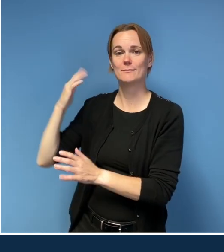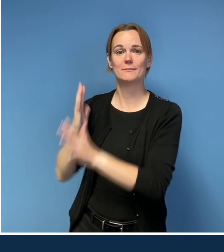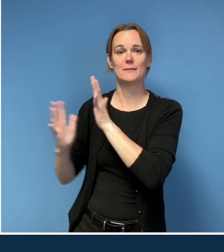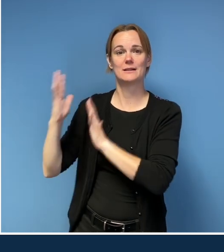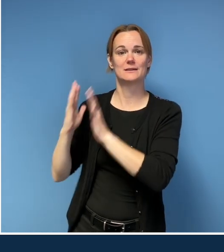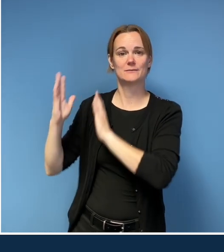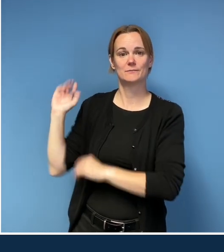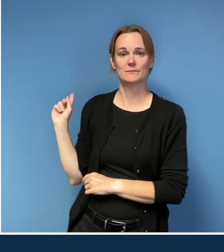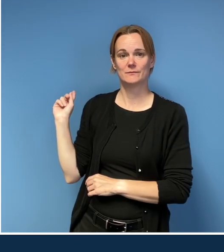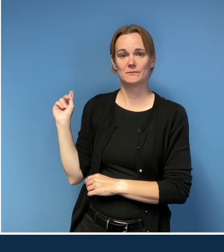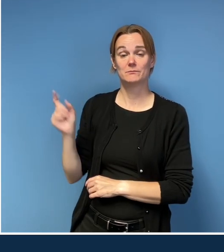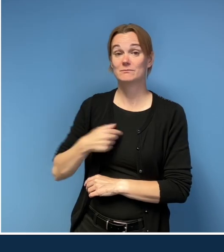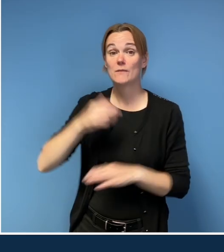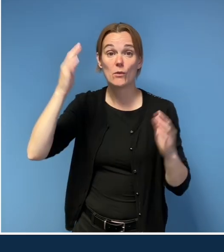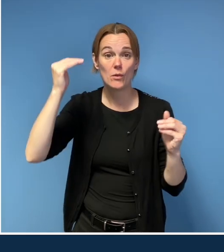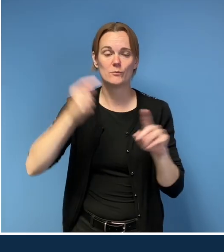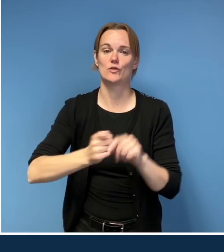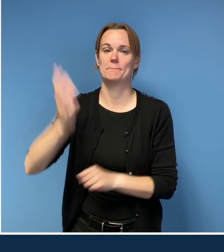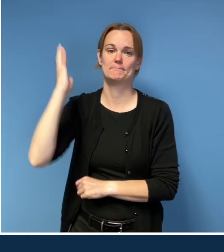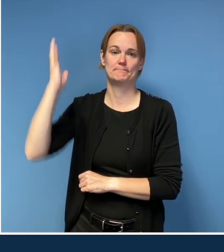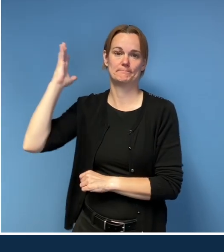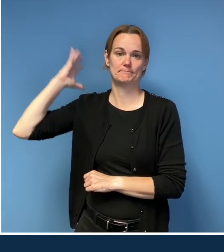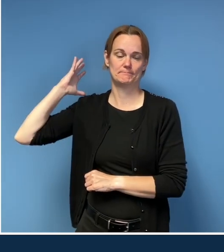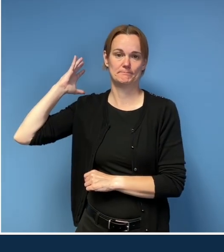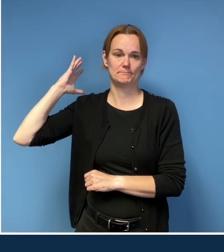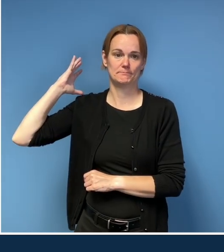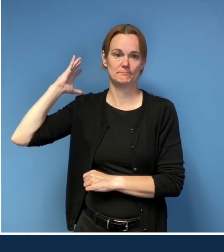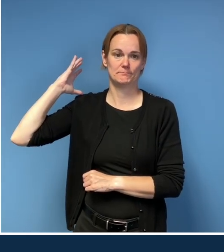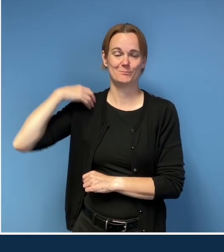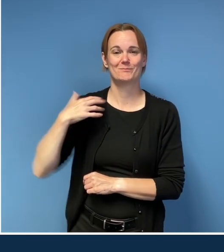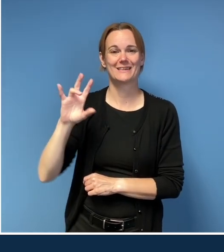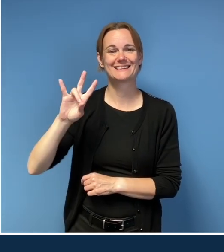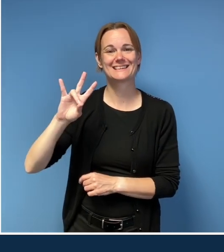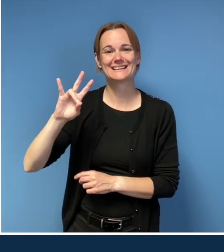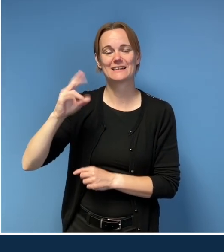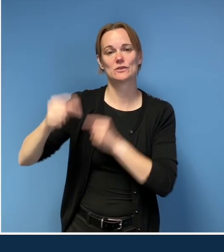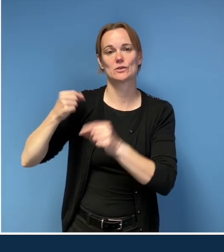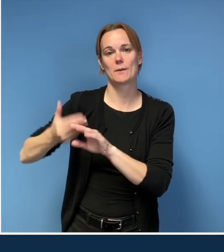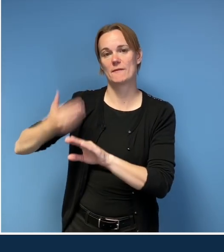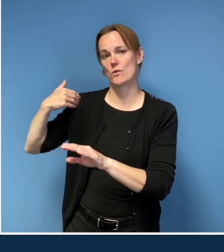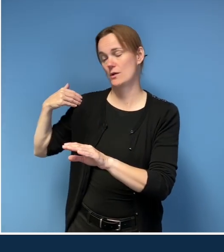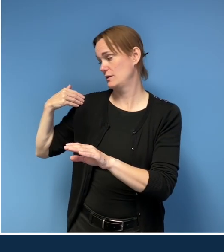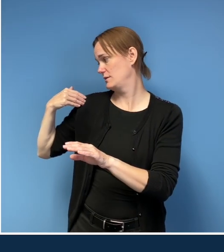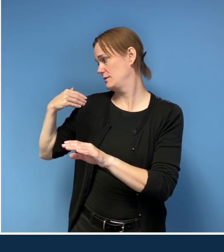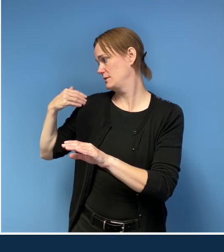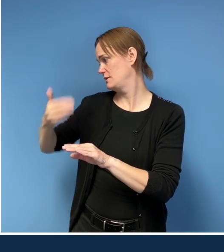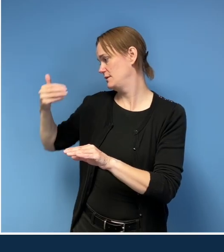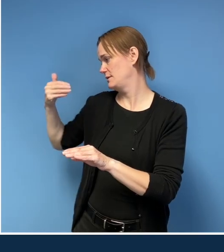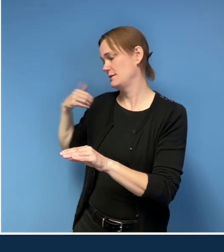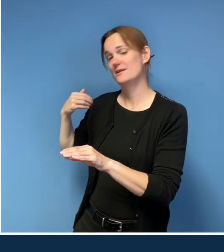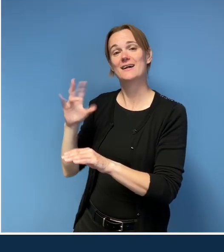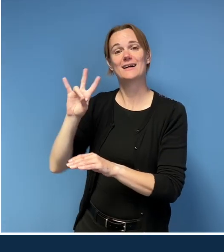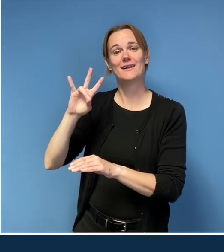where I dig my hope from, because I think about the 7 generations that came before me, the 7 generations that'll be